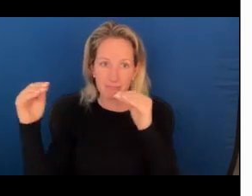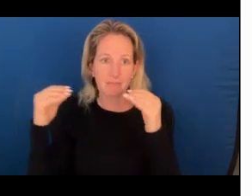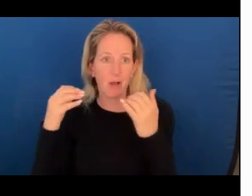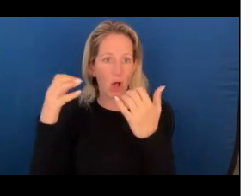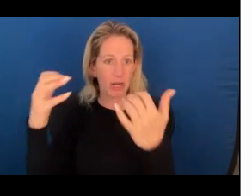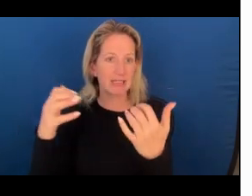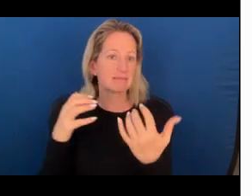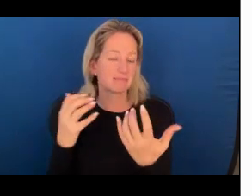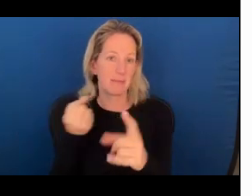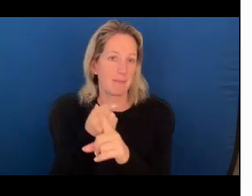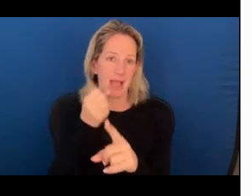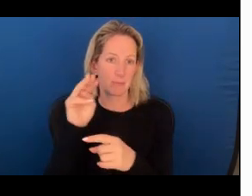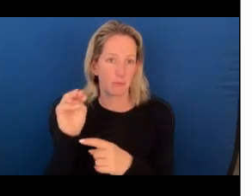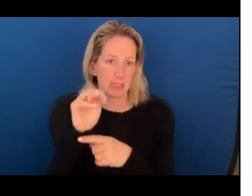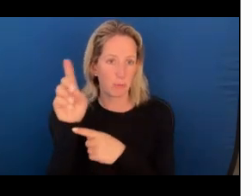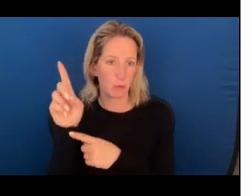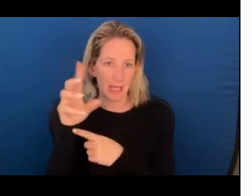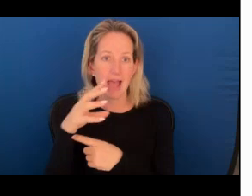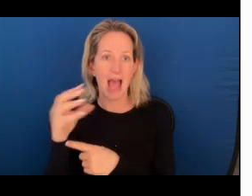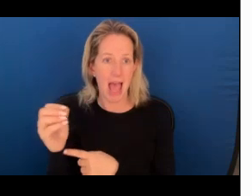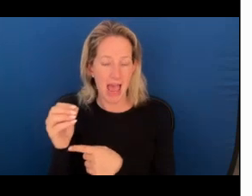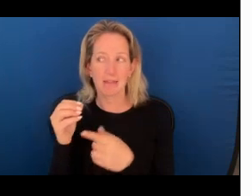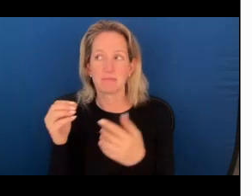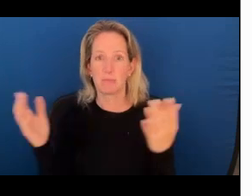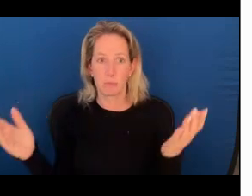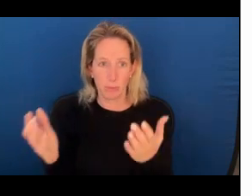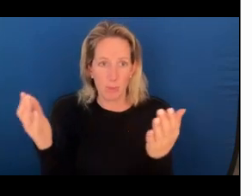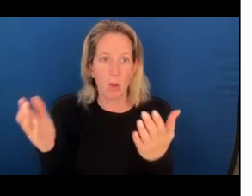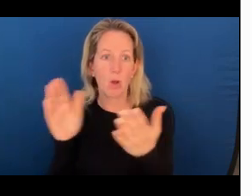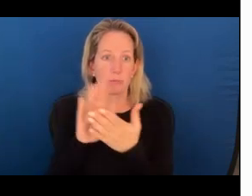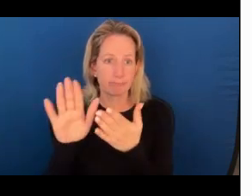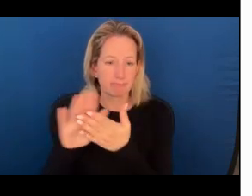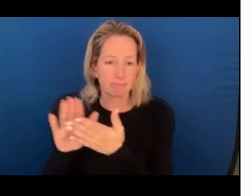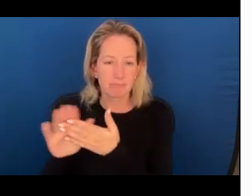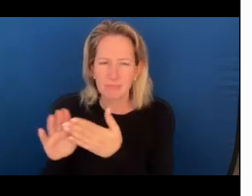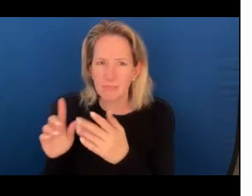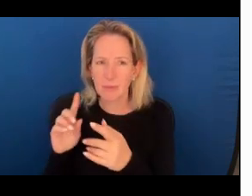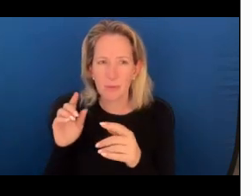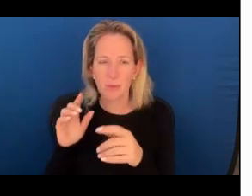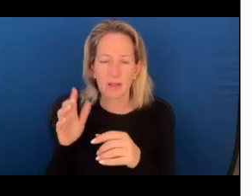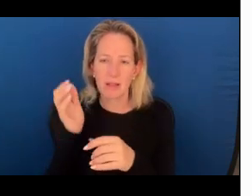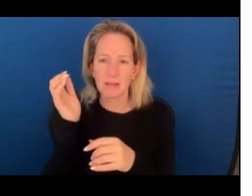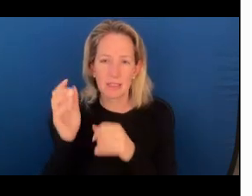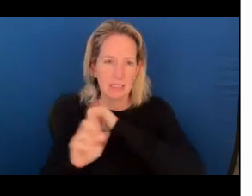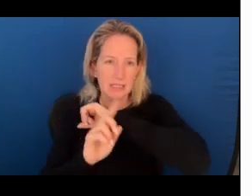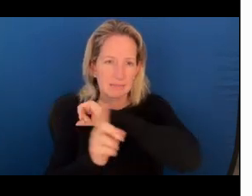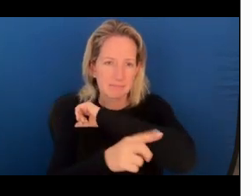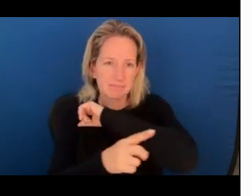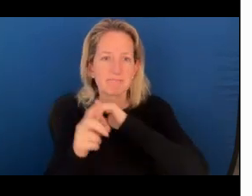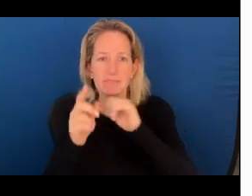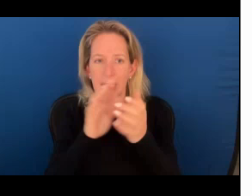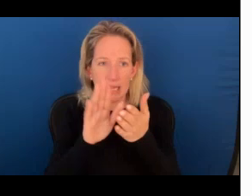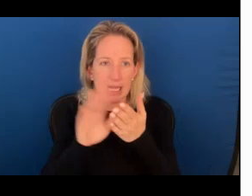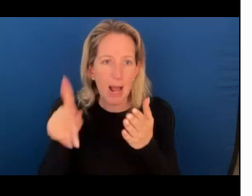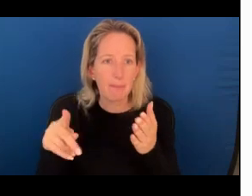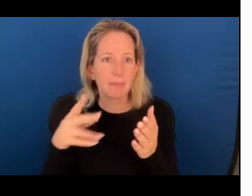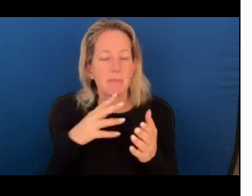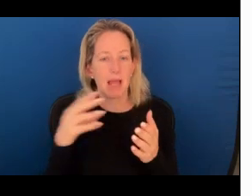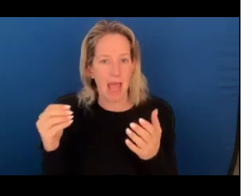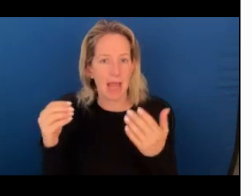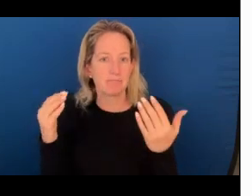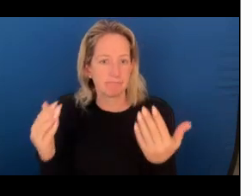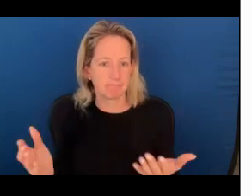debris and to promote stewardship through litter cleanups and also to leverage and enhance the pre-existing litter cleanup events to promote